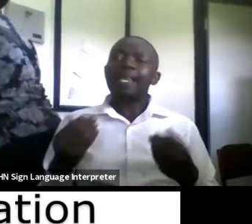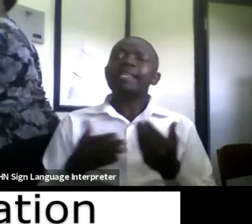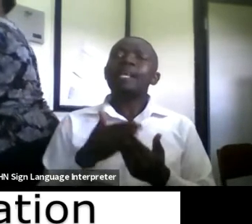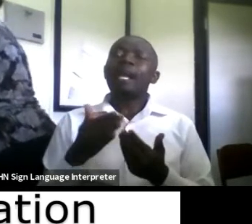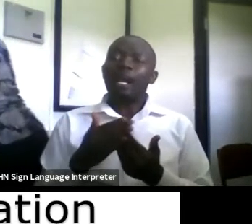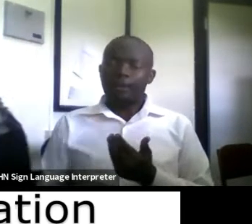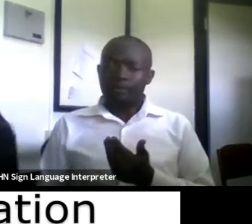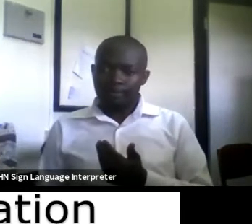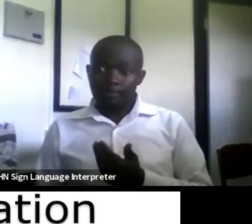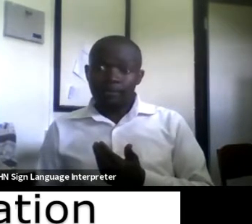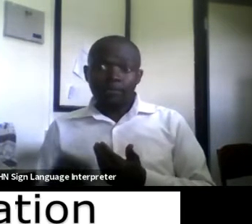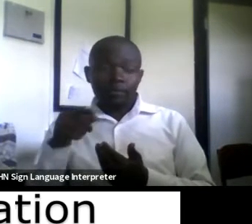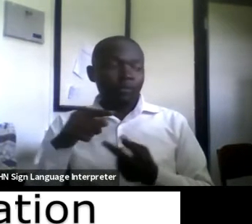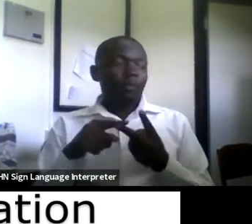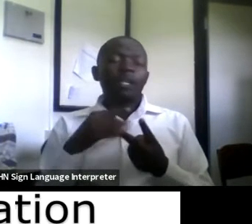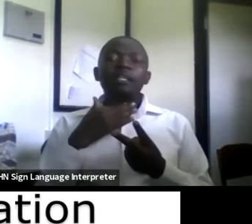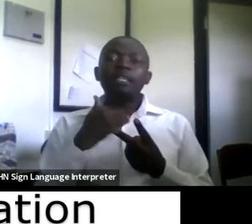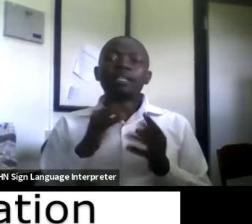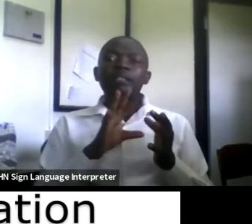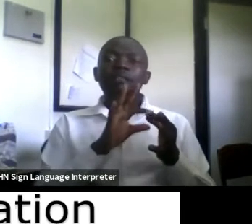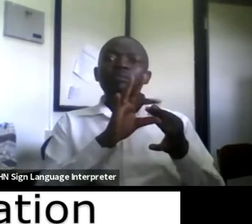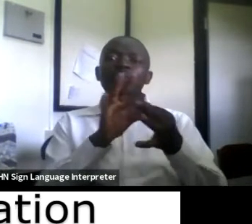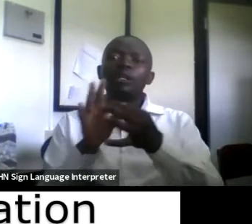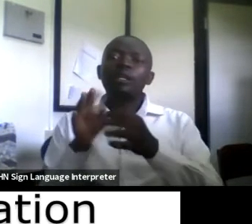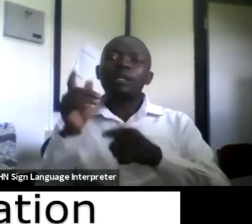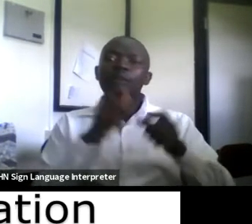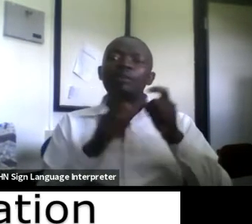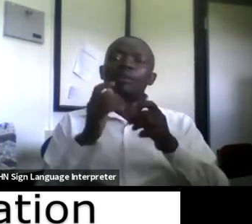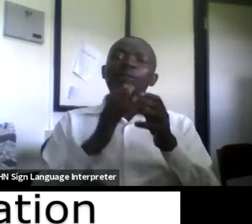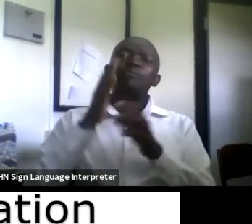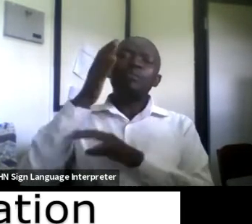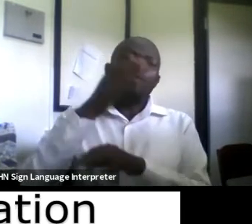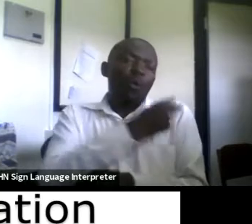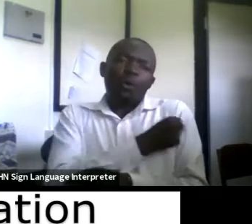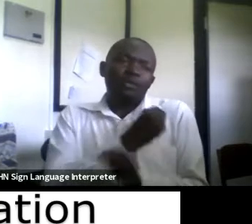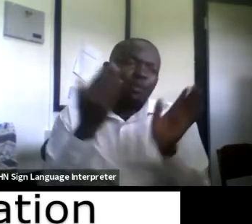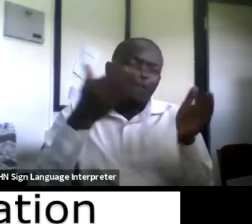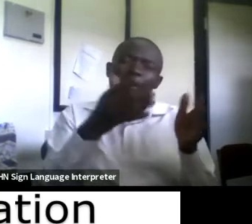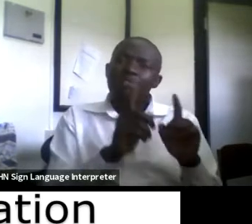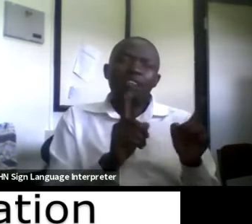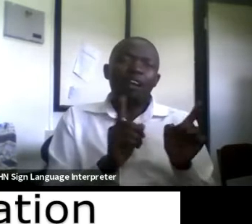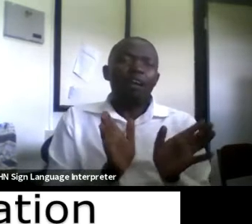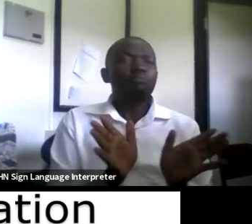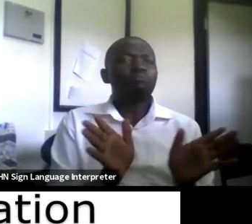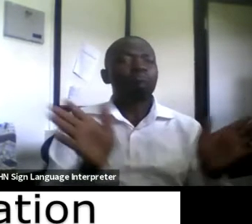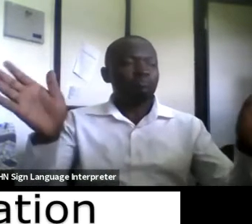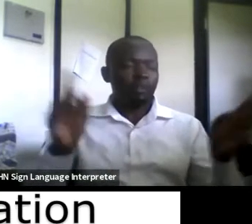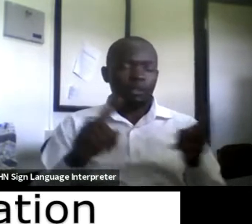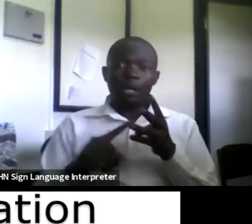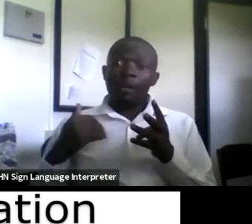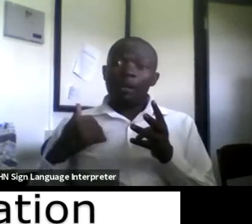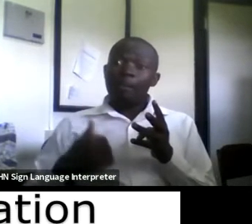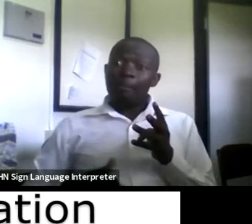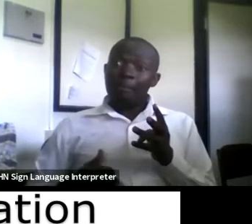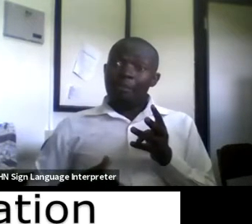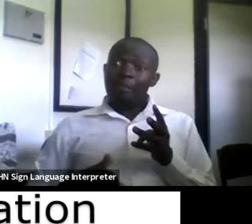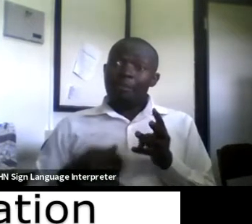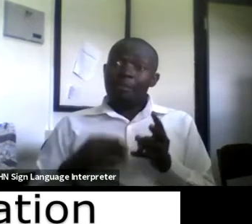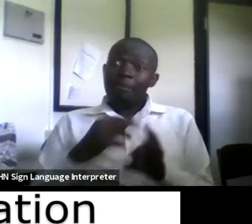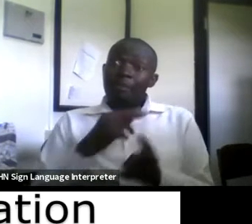need for connecting the people beyond the hospitals, beyond the biomedicals, and it should include